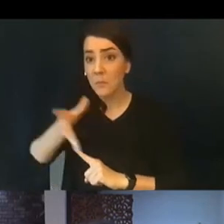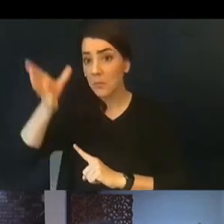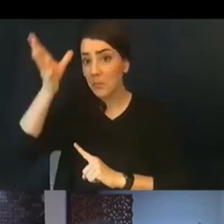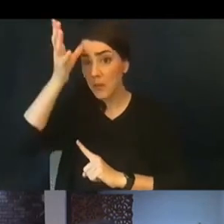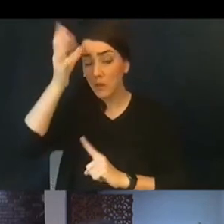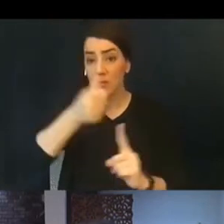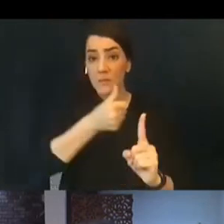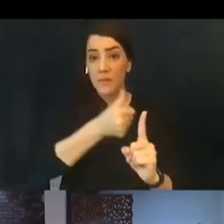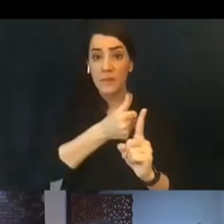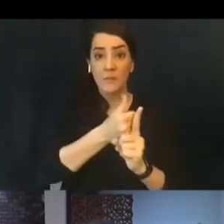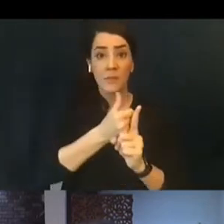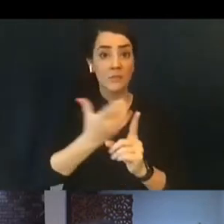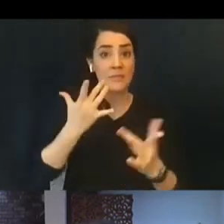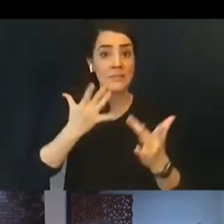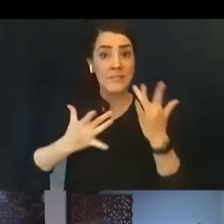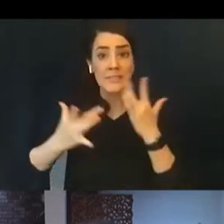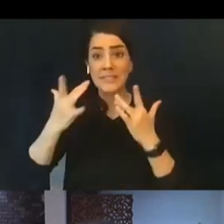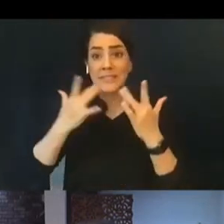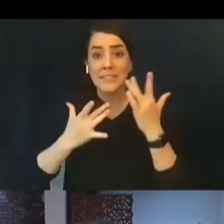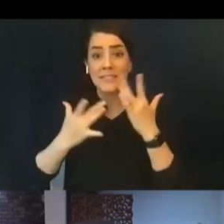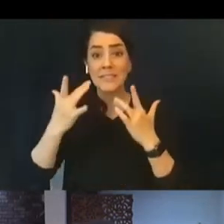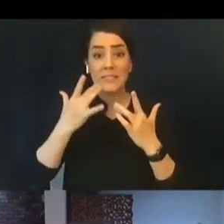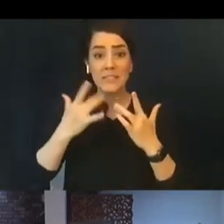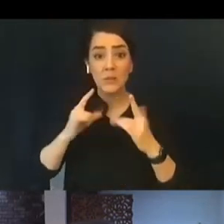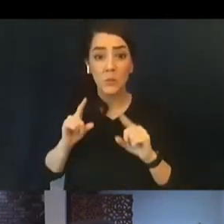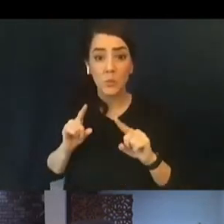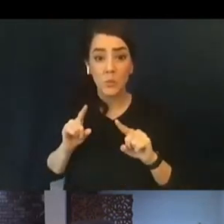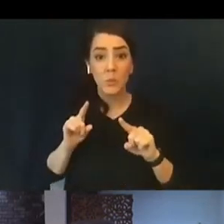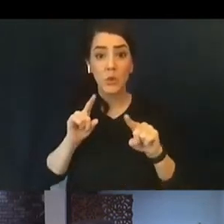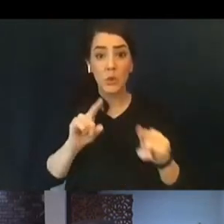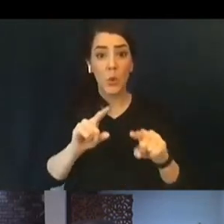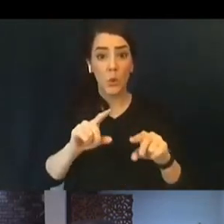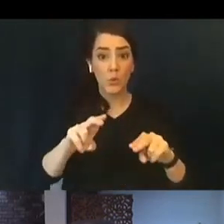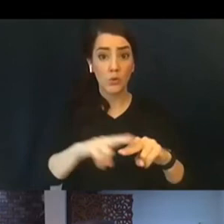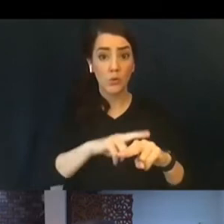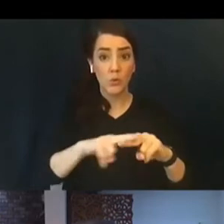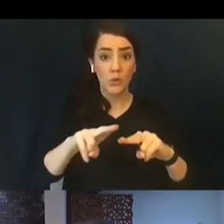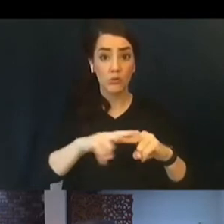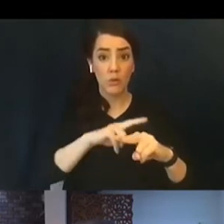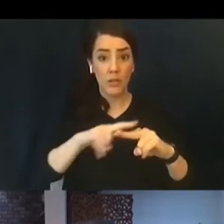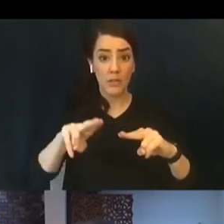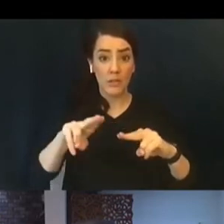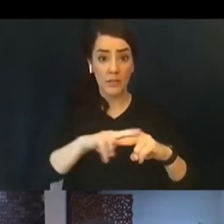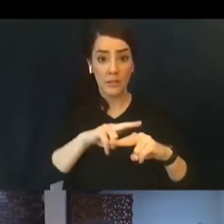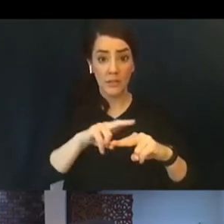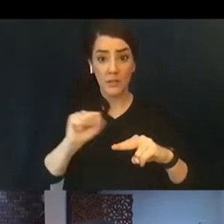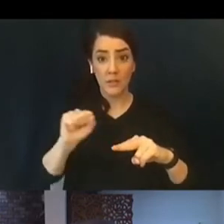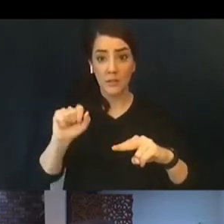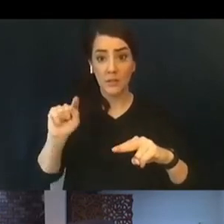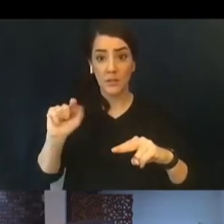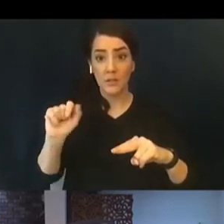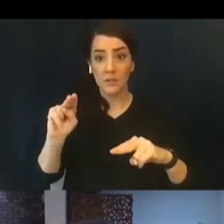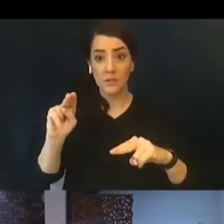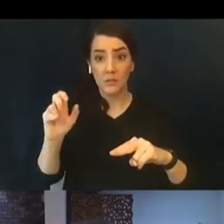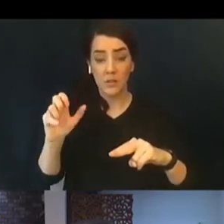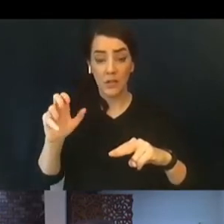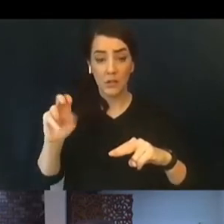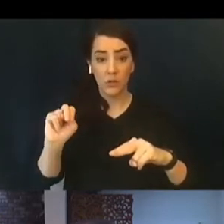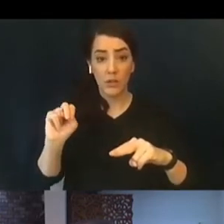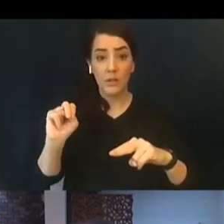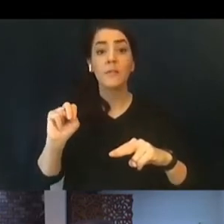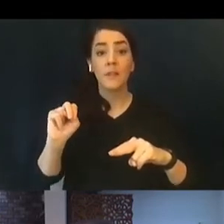to the train station and actually throw their children into the wagons, into the trains